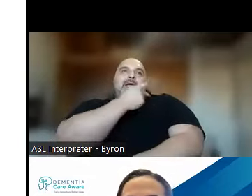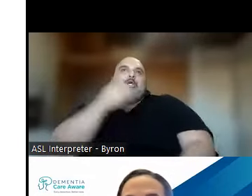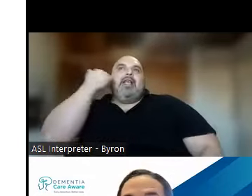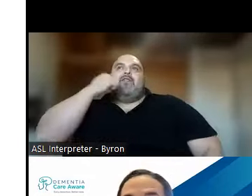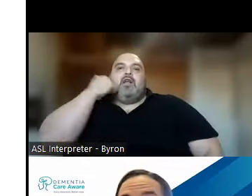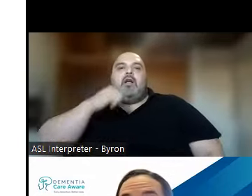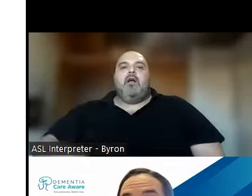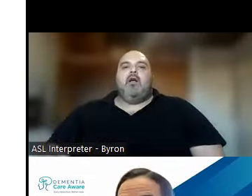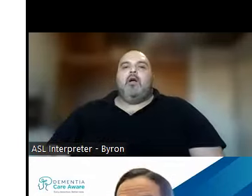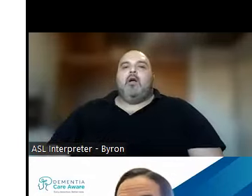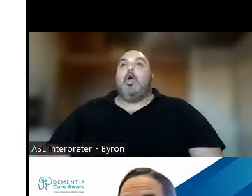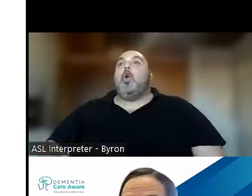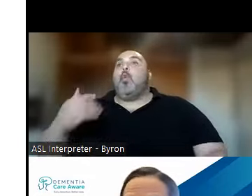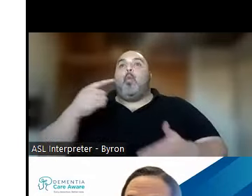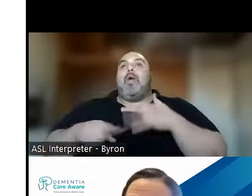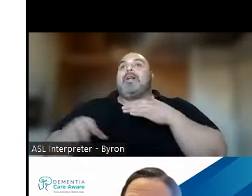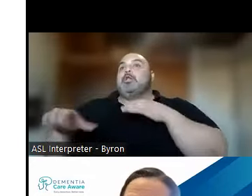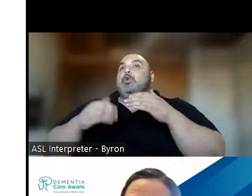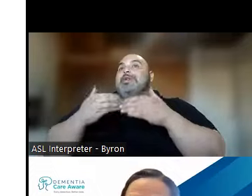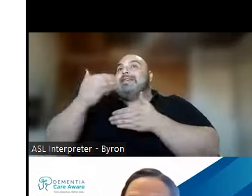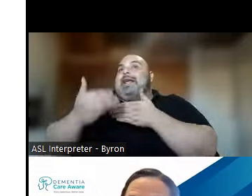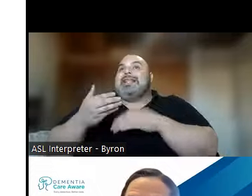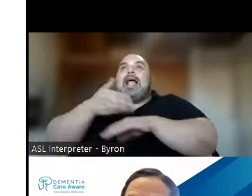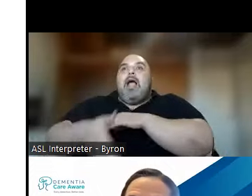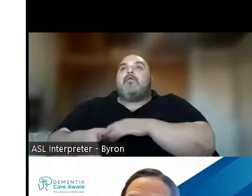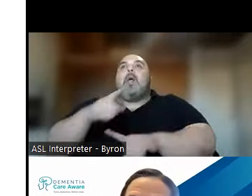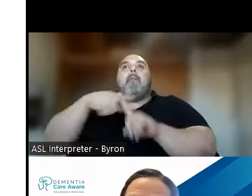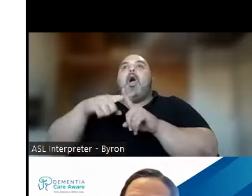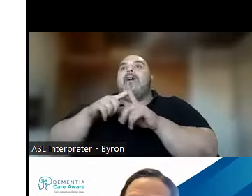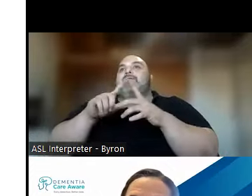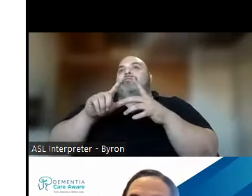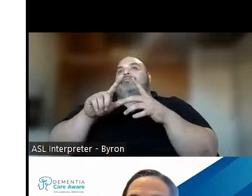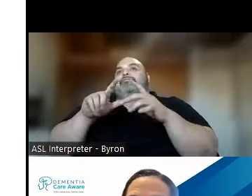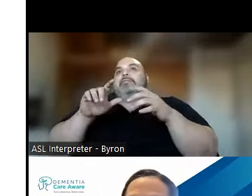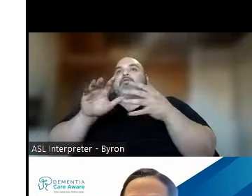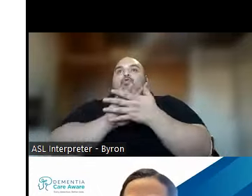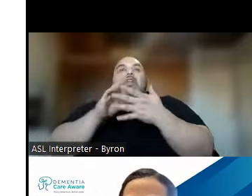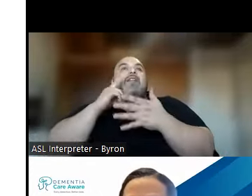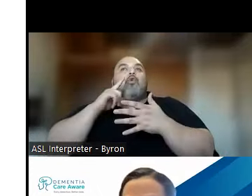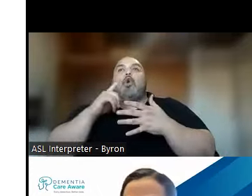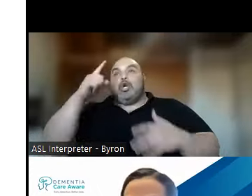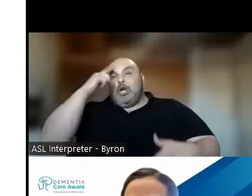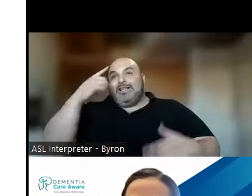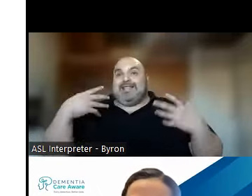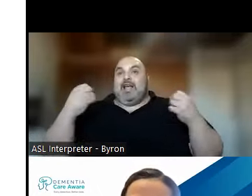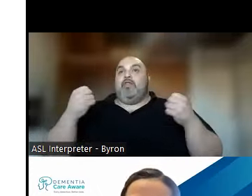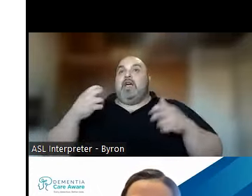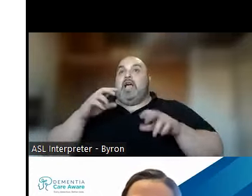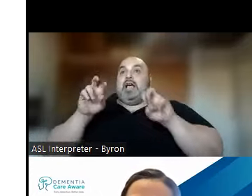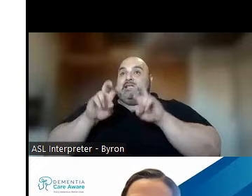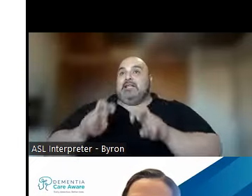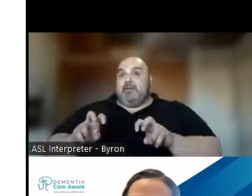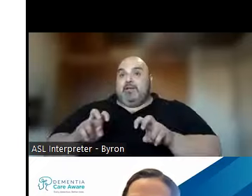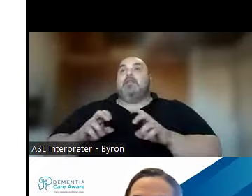day. What to do next after you get a positive screen for the cognitive health assessment. So starting to get people down the